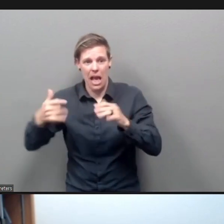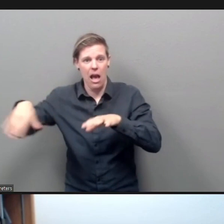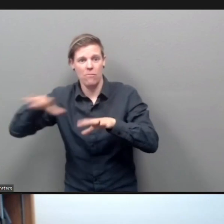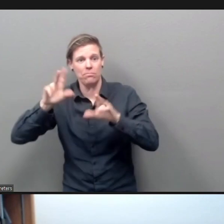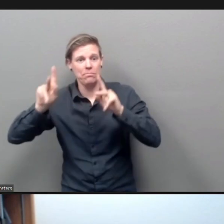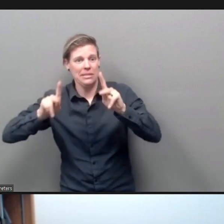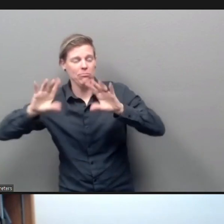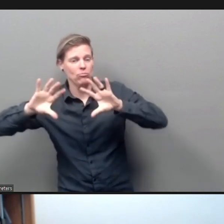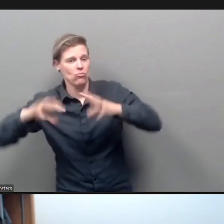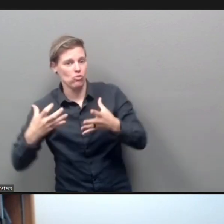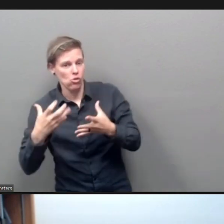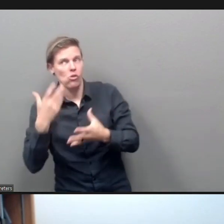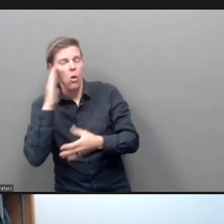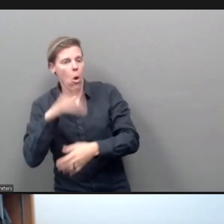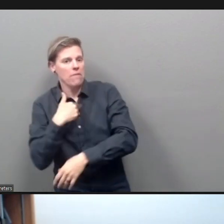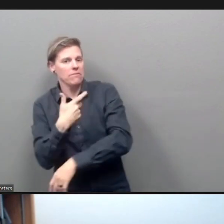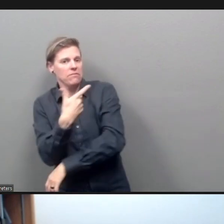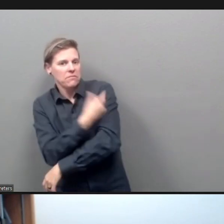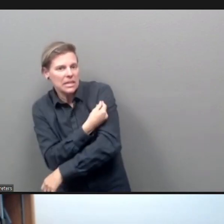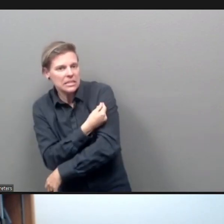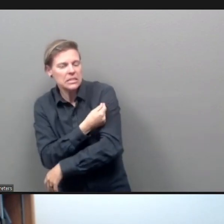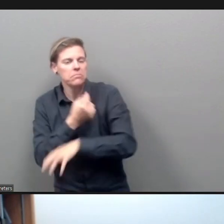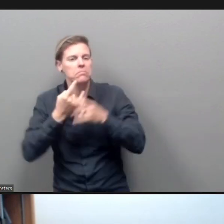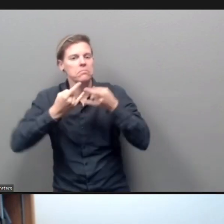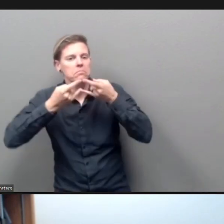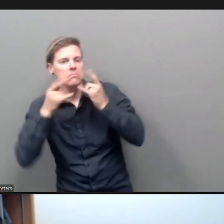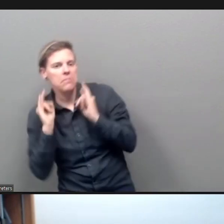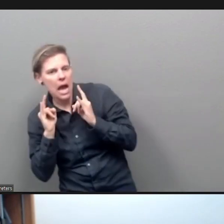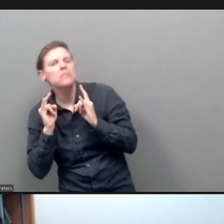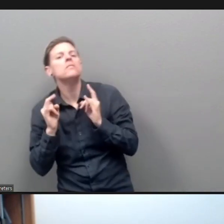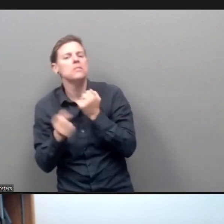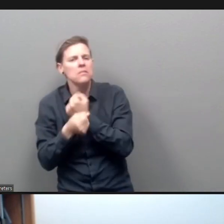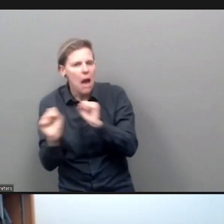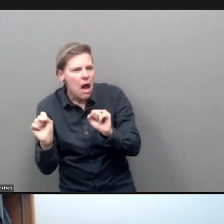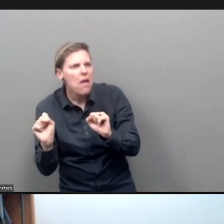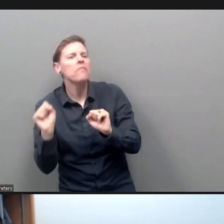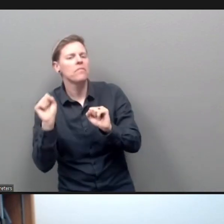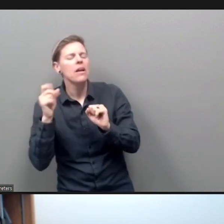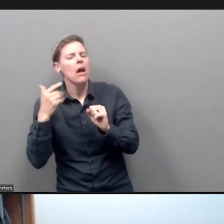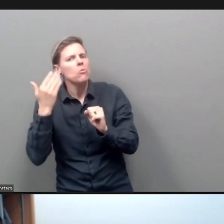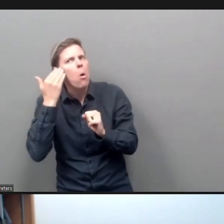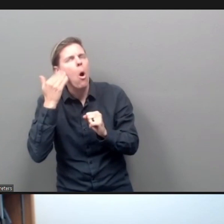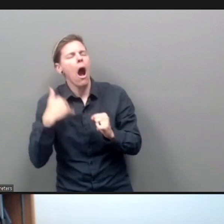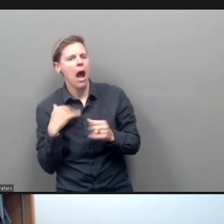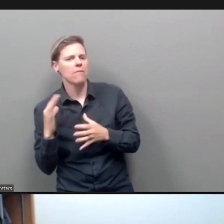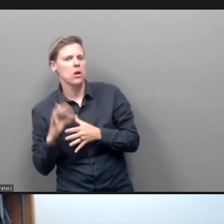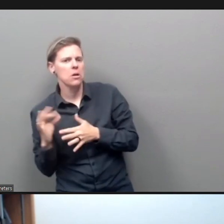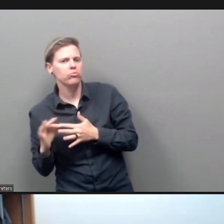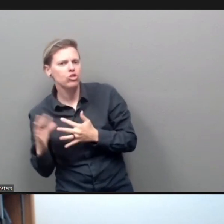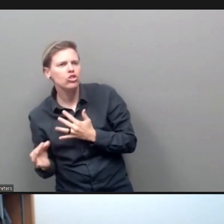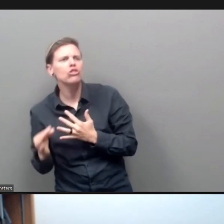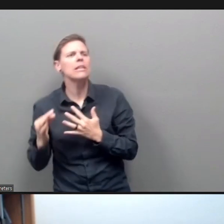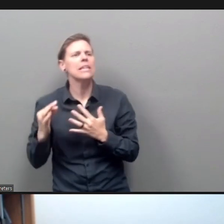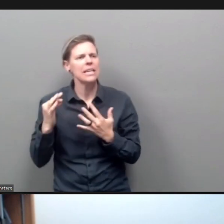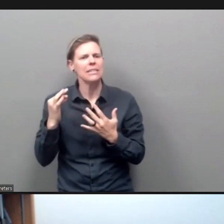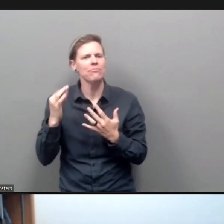all vaccinated. And so we have a lot of resources. I'll put it in the link, our community resources, so that it's an easy way for